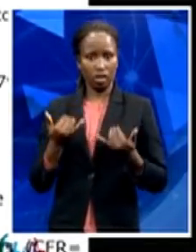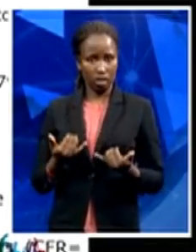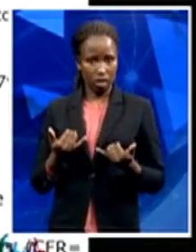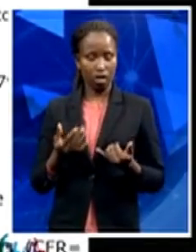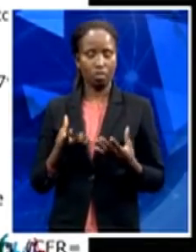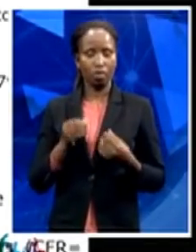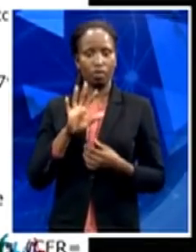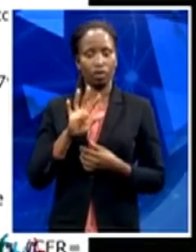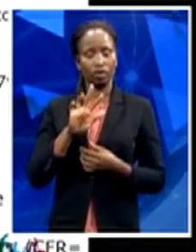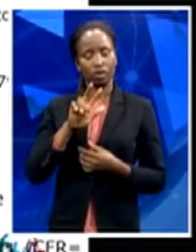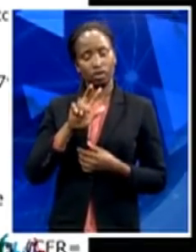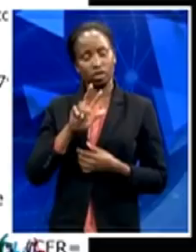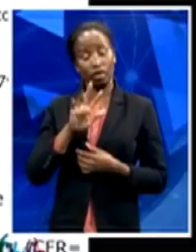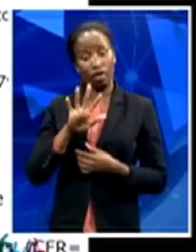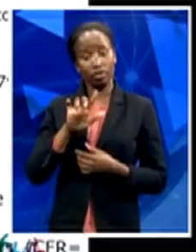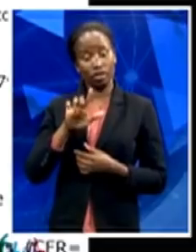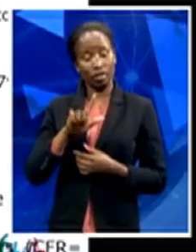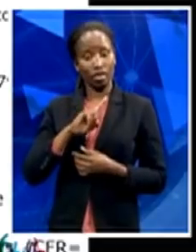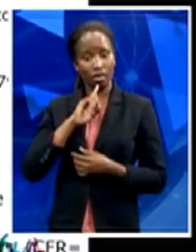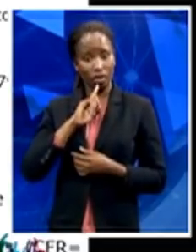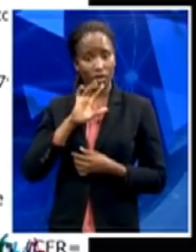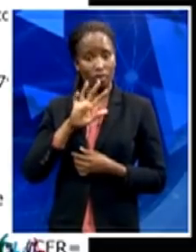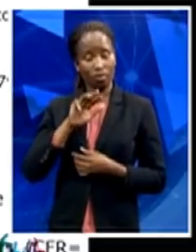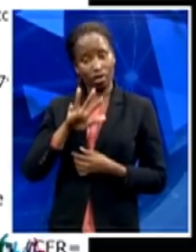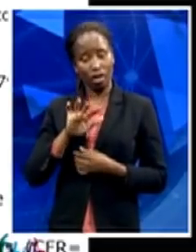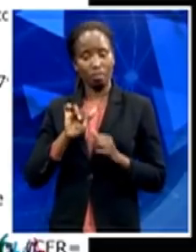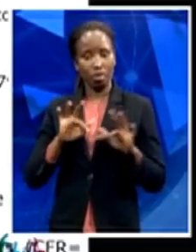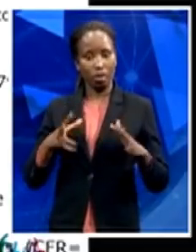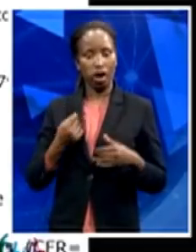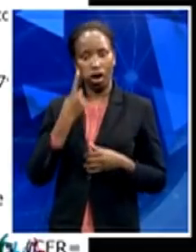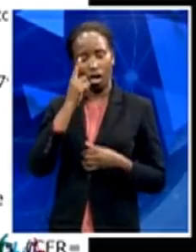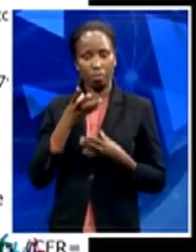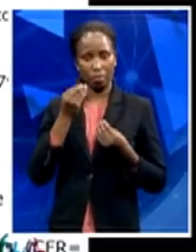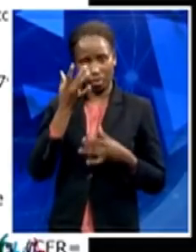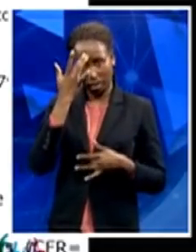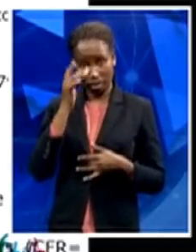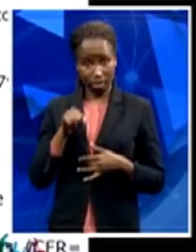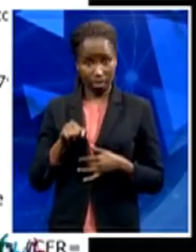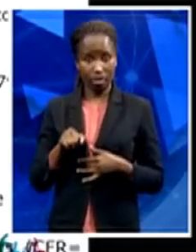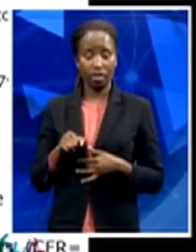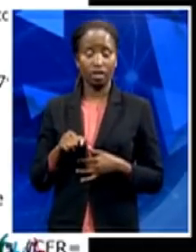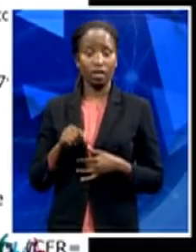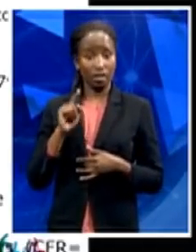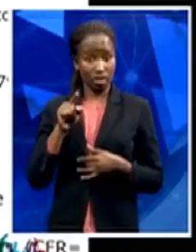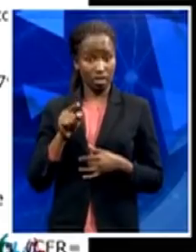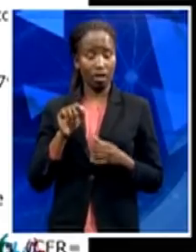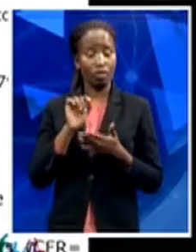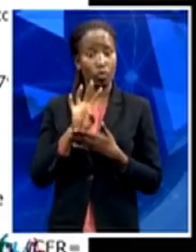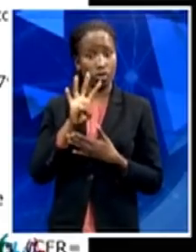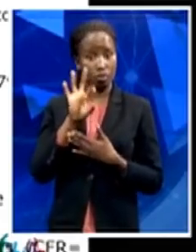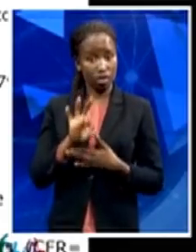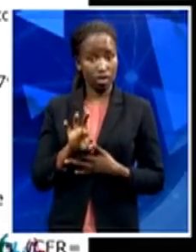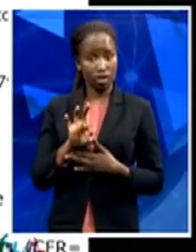57,069 healthcare workers have tested positive, and of these, 14% required admission and have